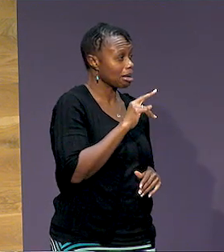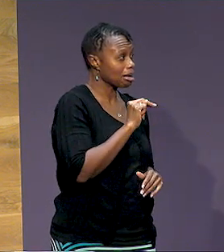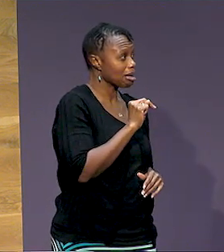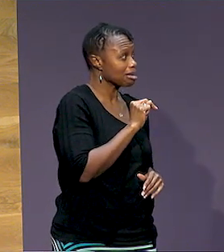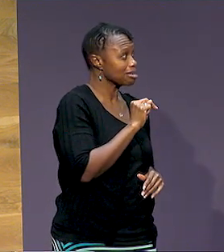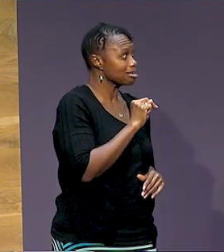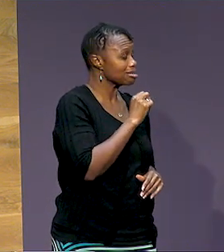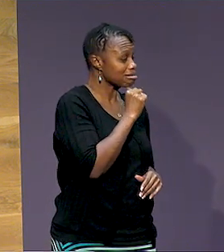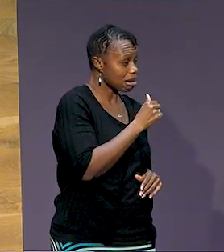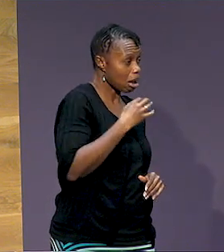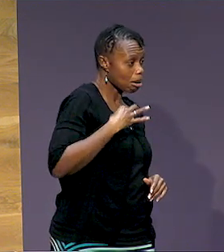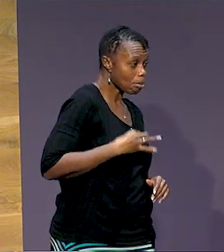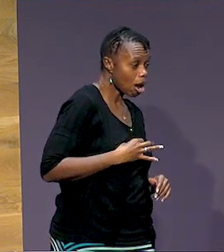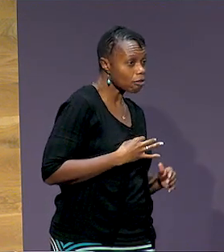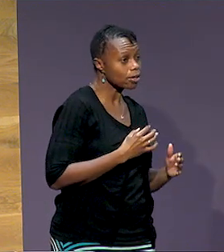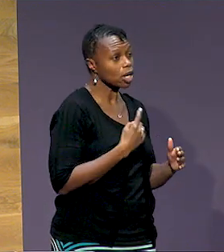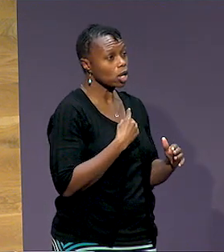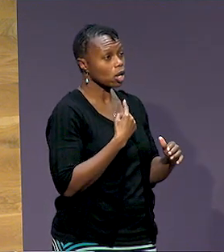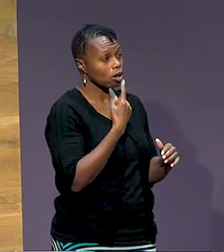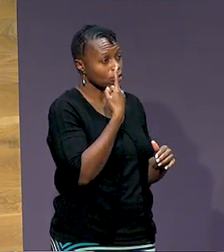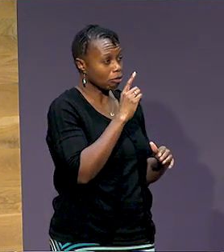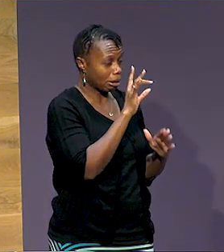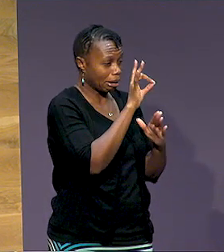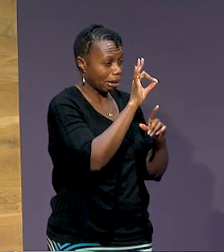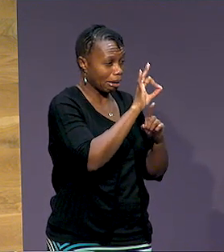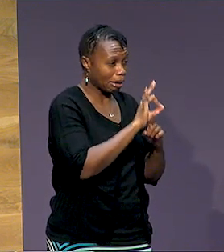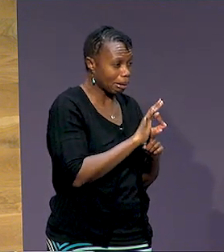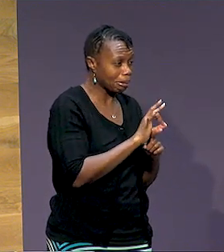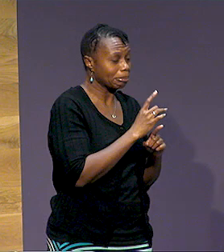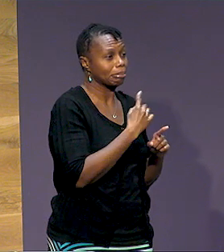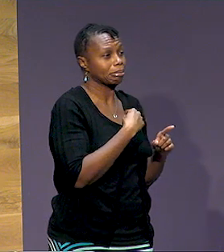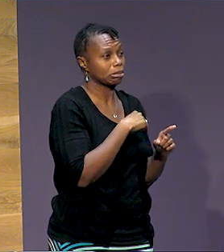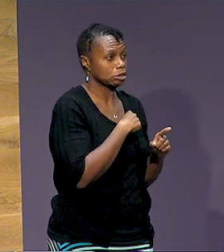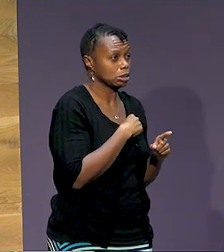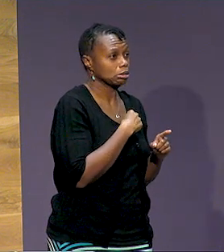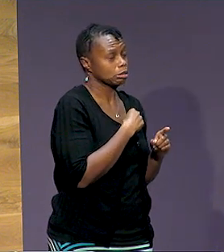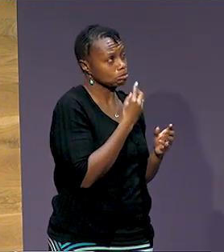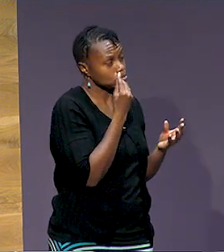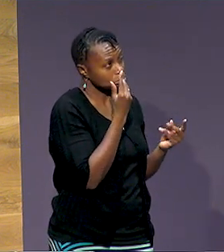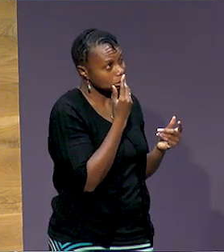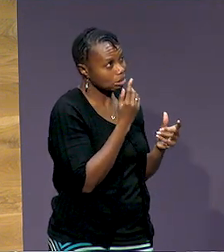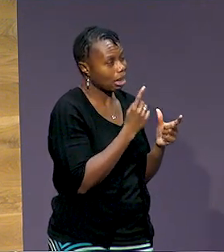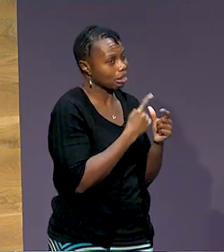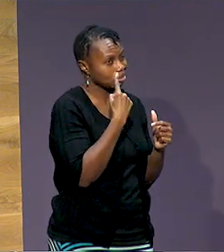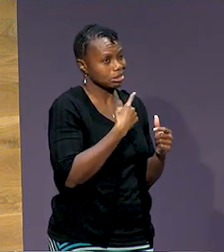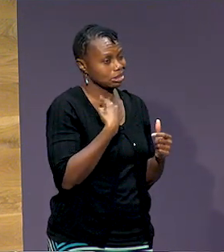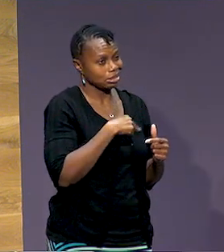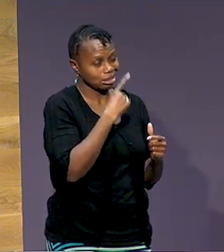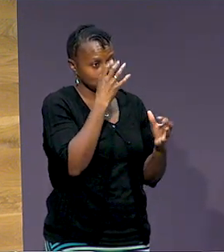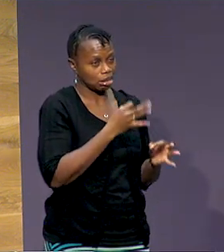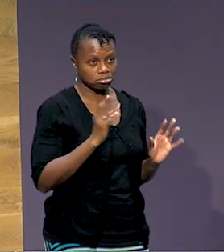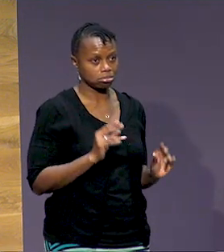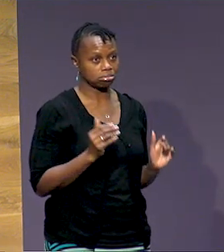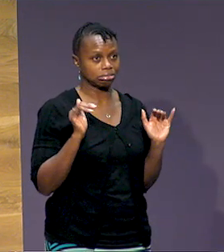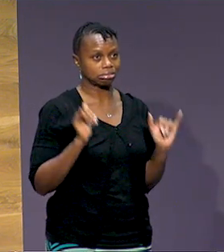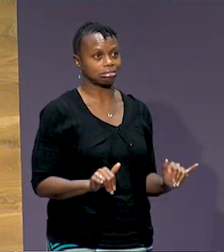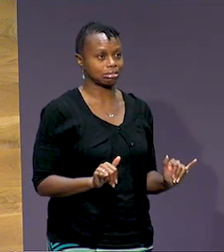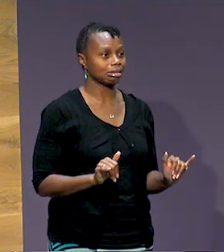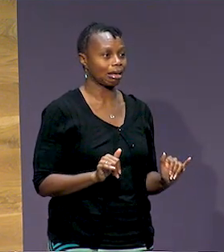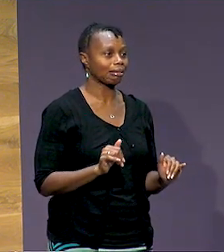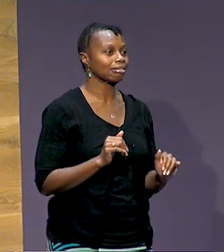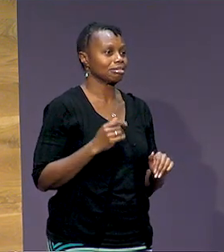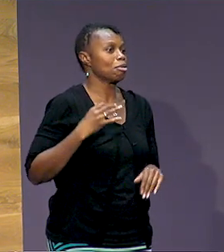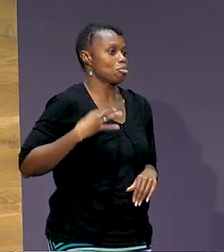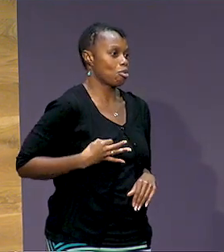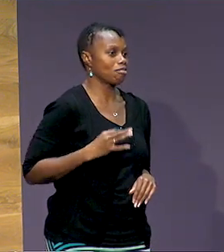months worth of work to figure out whether or not we should do that, to basically say, no, we need to stay where we are. So like learning is